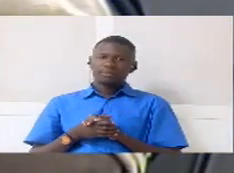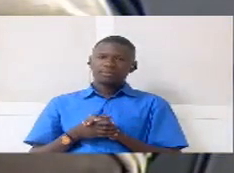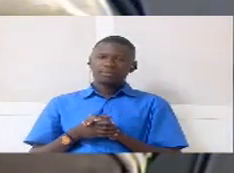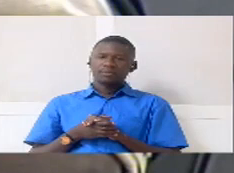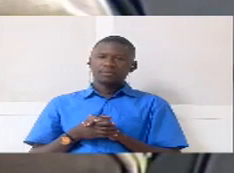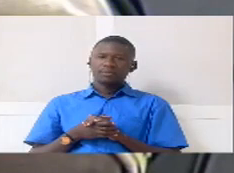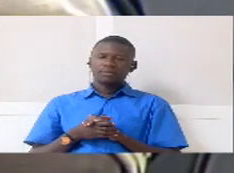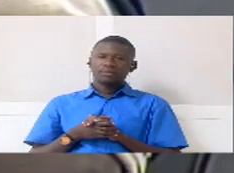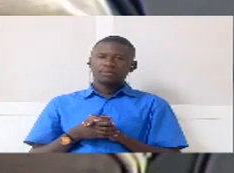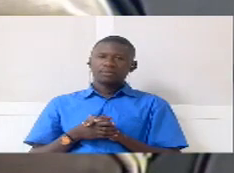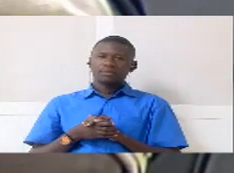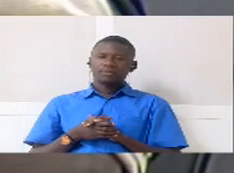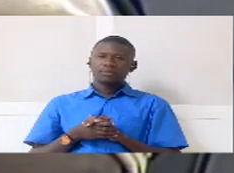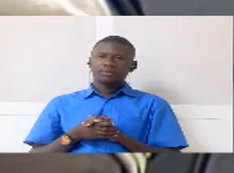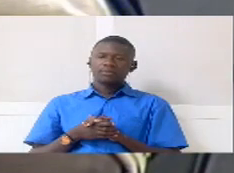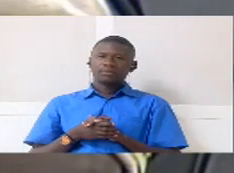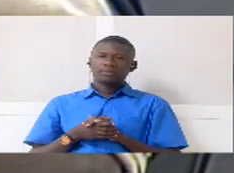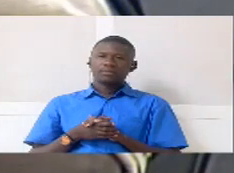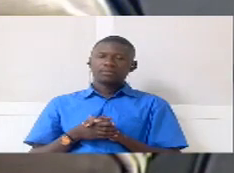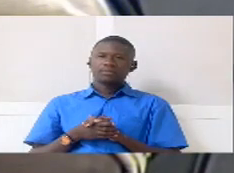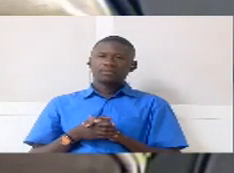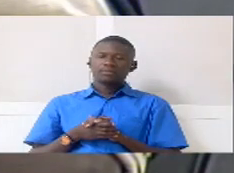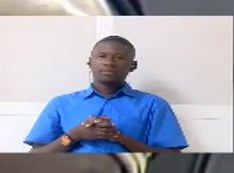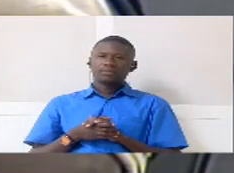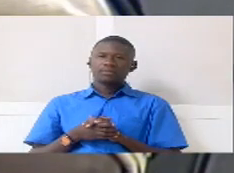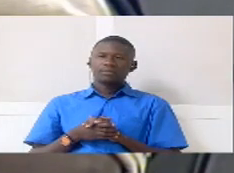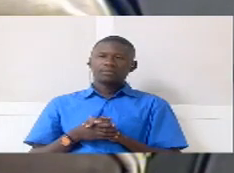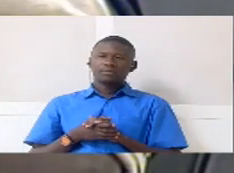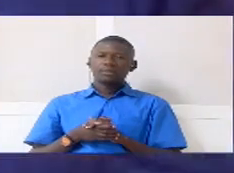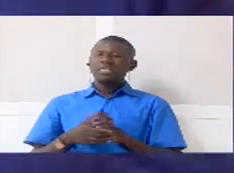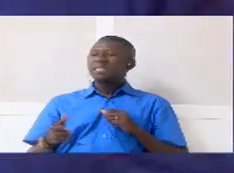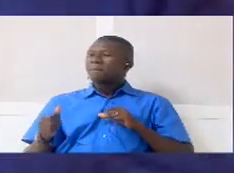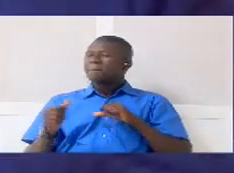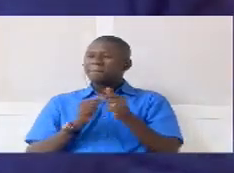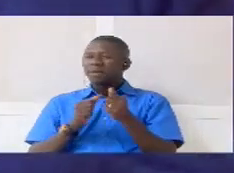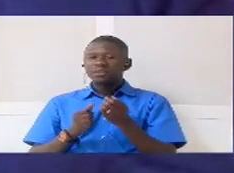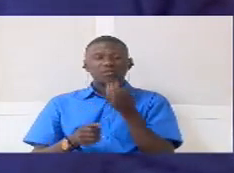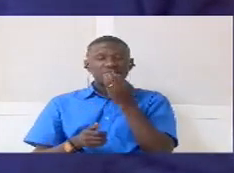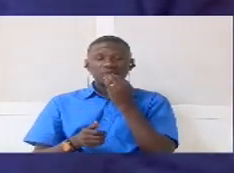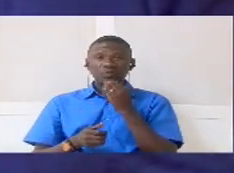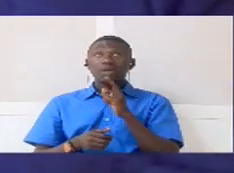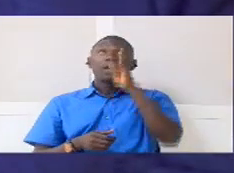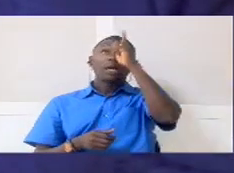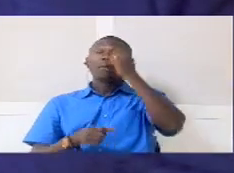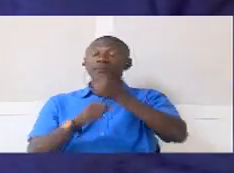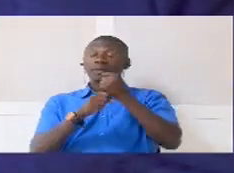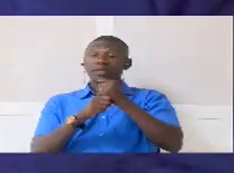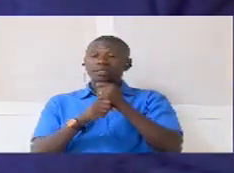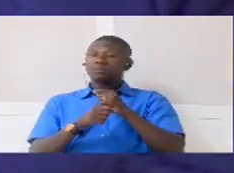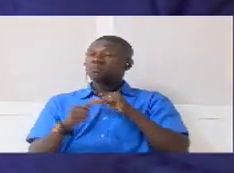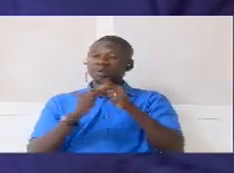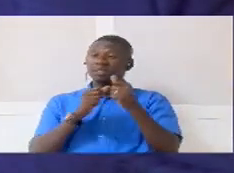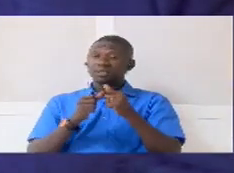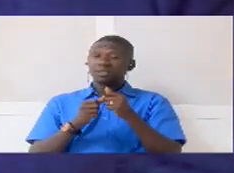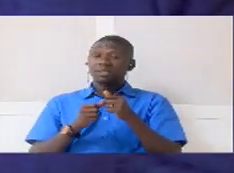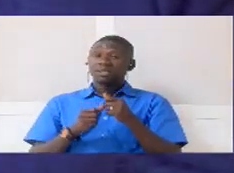bu gëna baax bu Yalla wacce gannaaw meew ruuy mo gëna baax. Ko Allah Ta'ala man soye do mo romen bondi men do mo romen kende yaata. Na